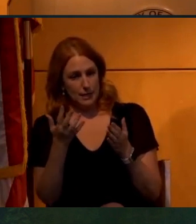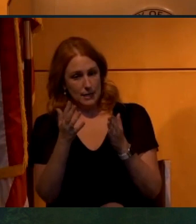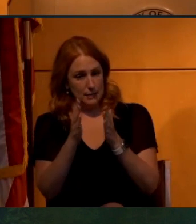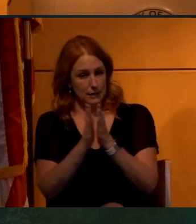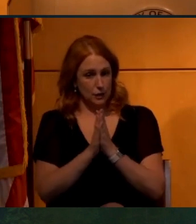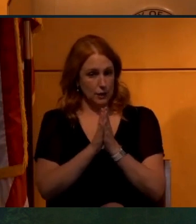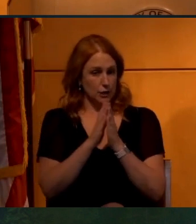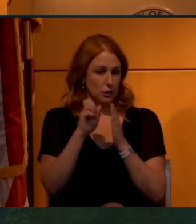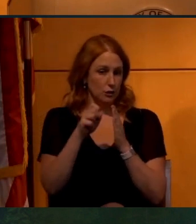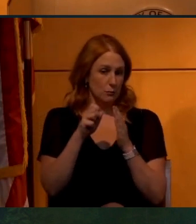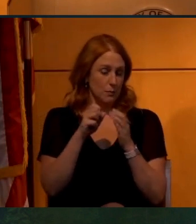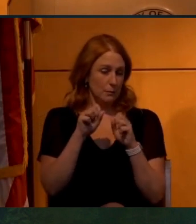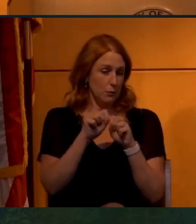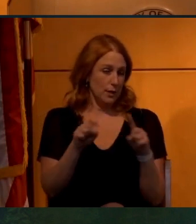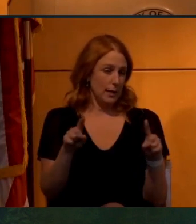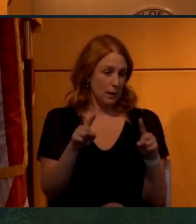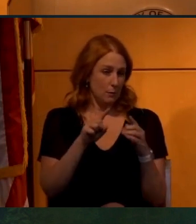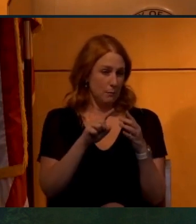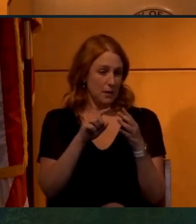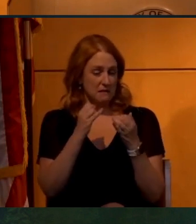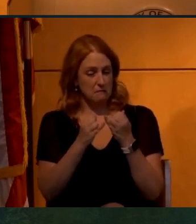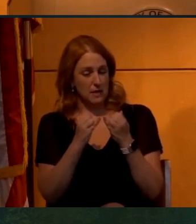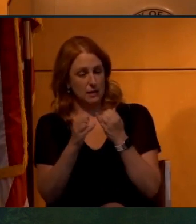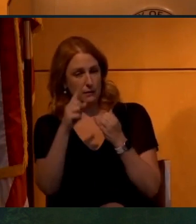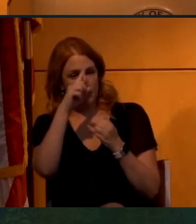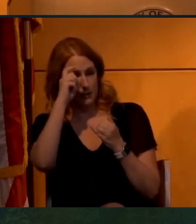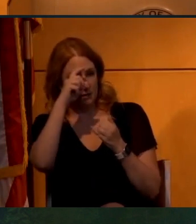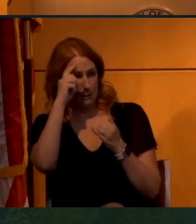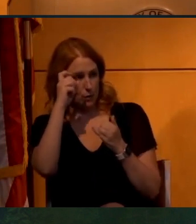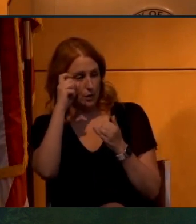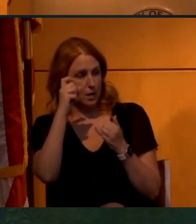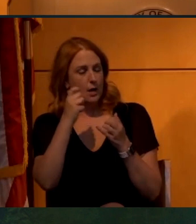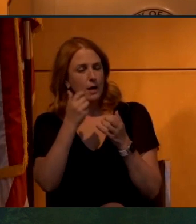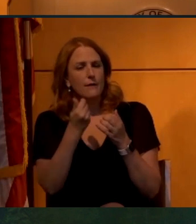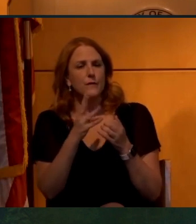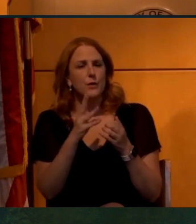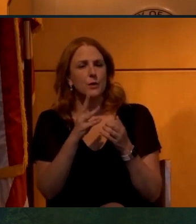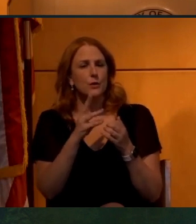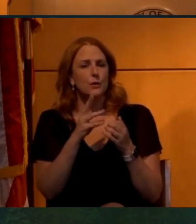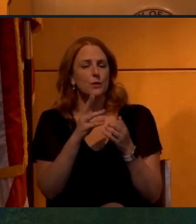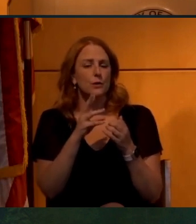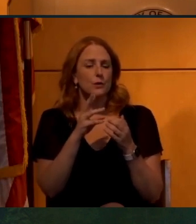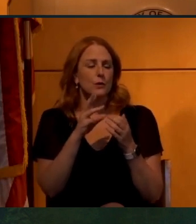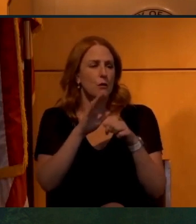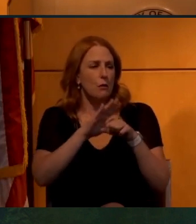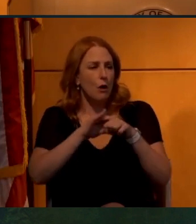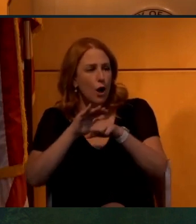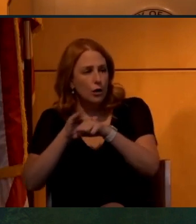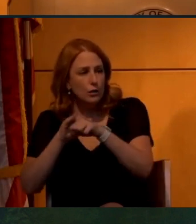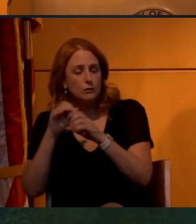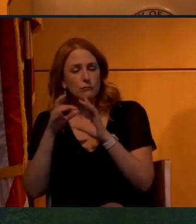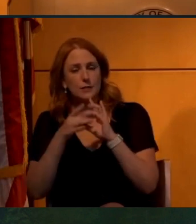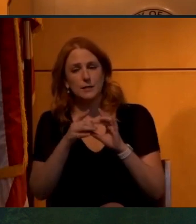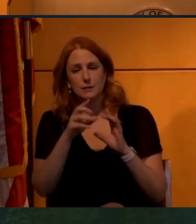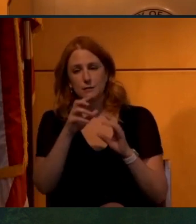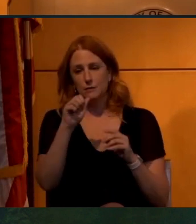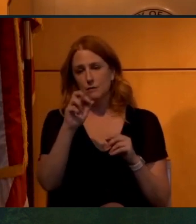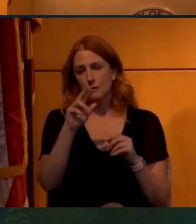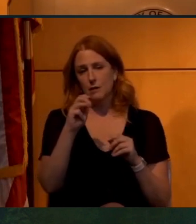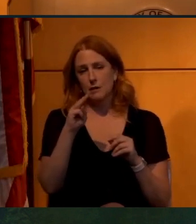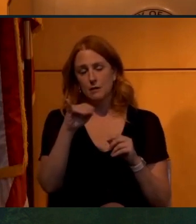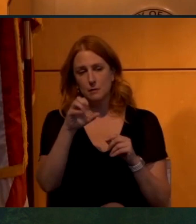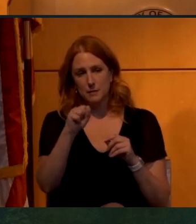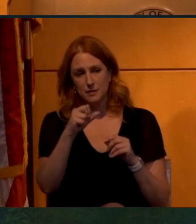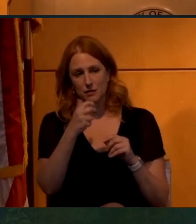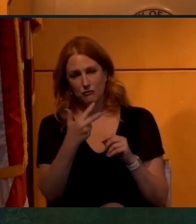summer. And then we have a couple of calls that Sarah kind of talked about already related to Artemis 3 and 5. Again, we have our Artemis 3